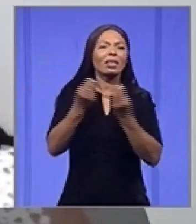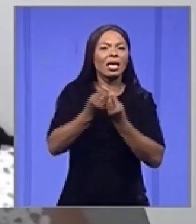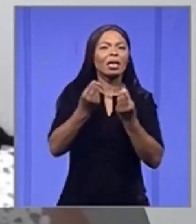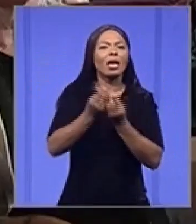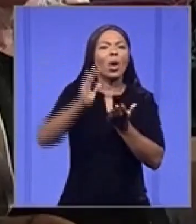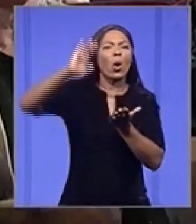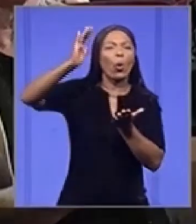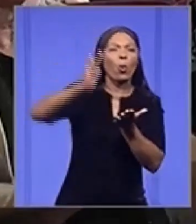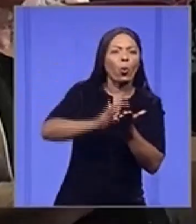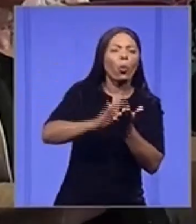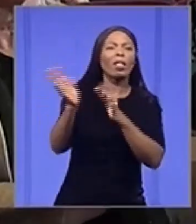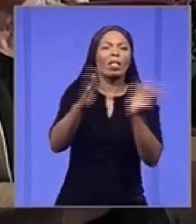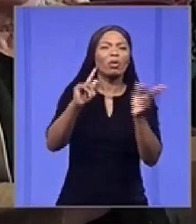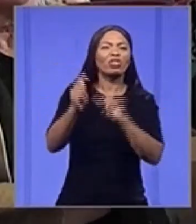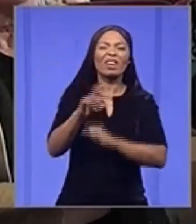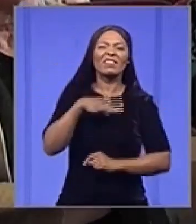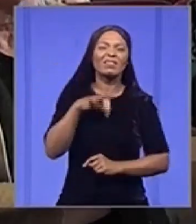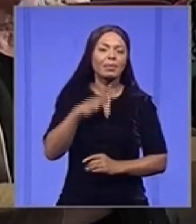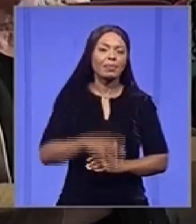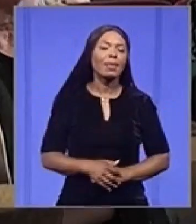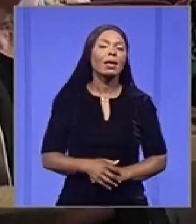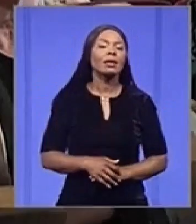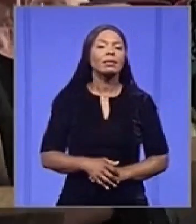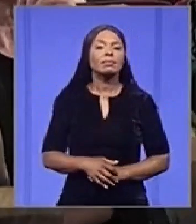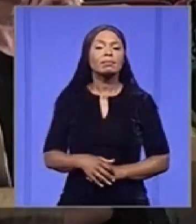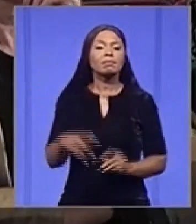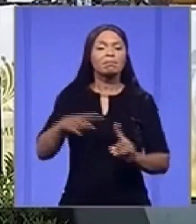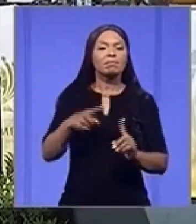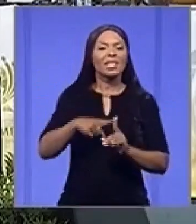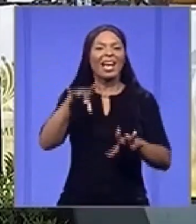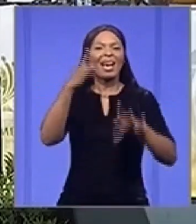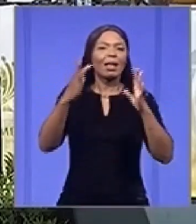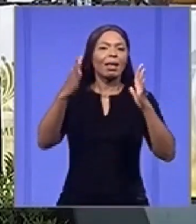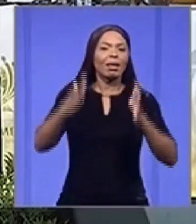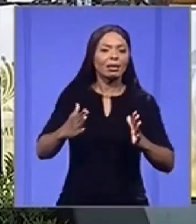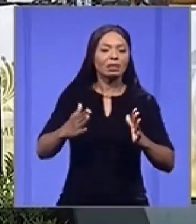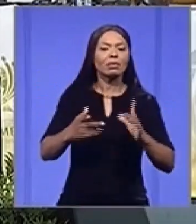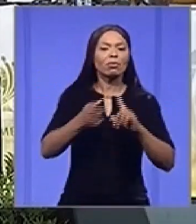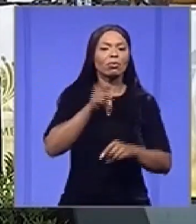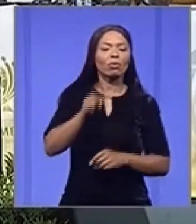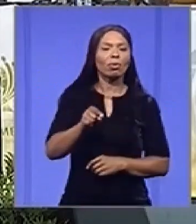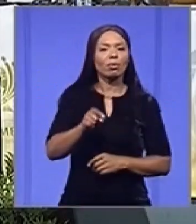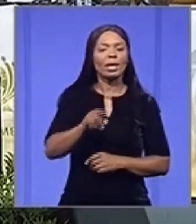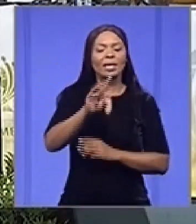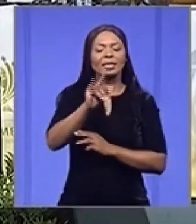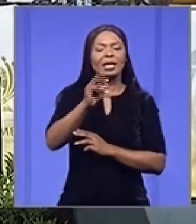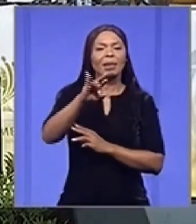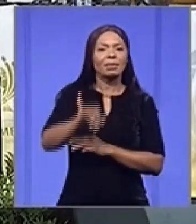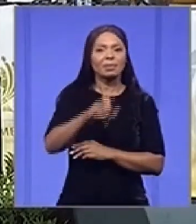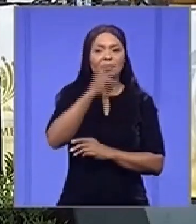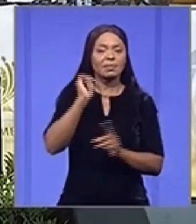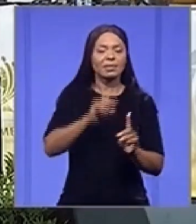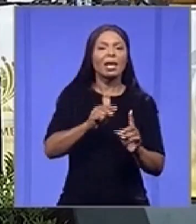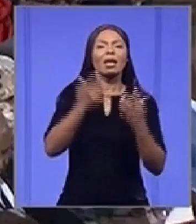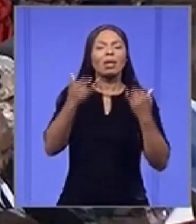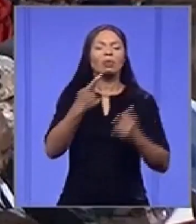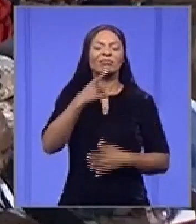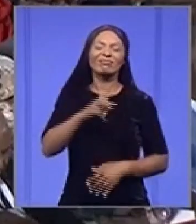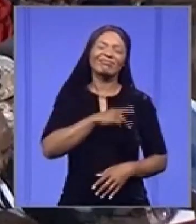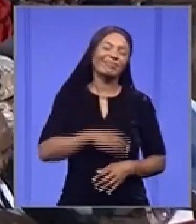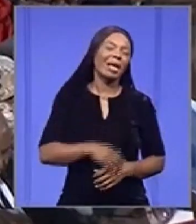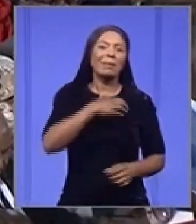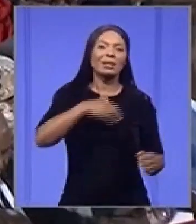climate change. Moitseanape mogolo wa ikonomi kwa Efficient Group, Davi Ruot, a re mopresidente o reteletswe gotlhelele go tlhalosa